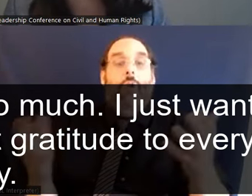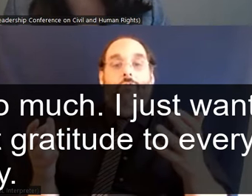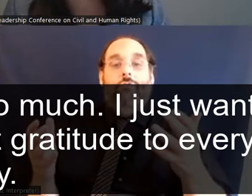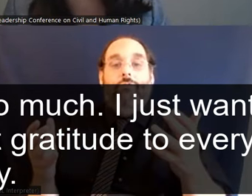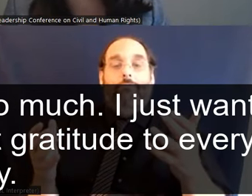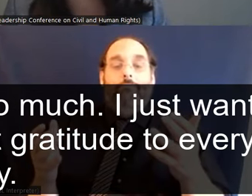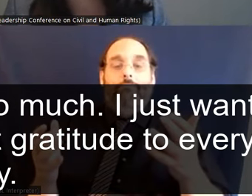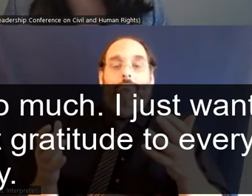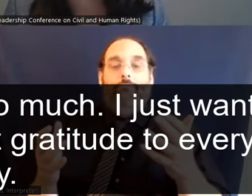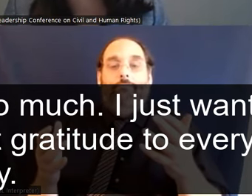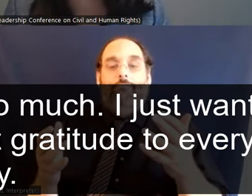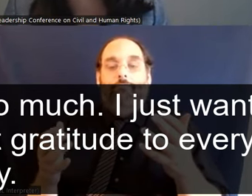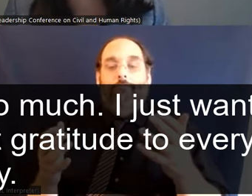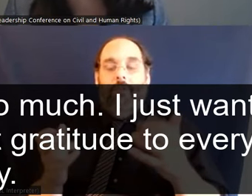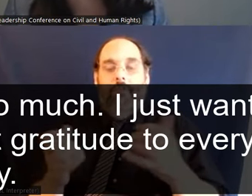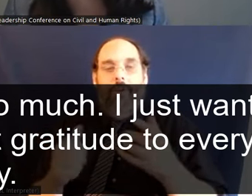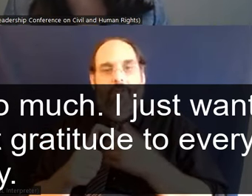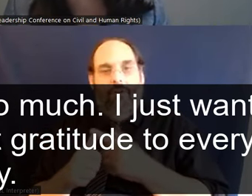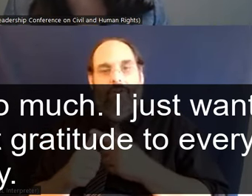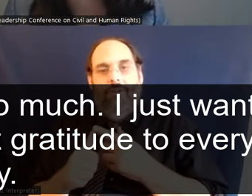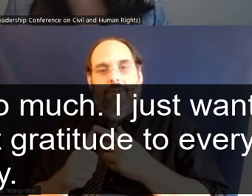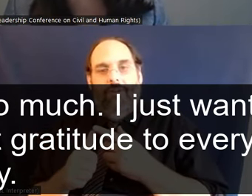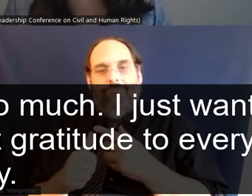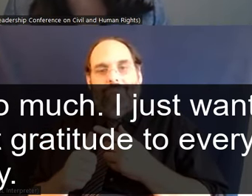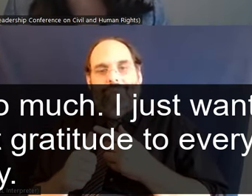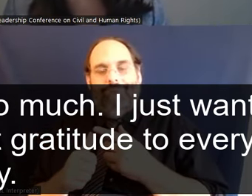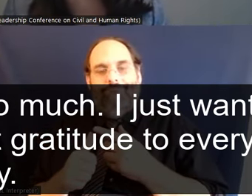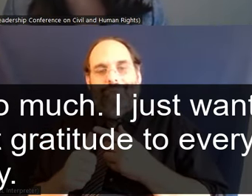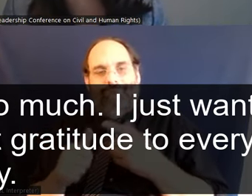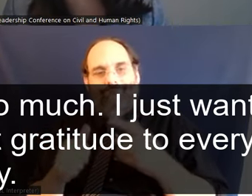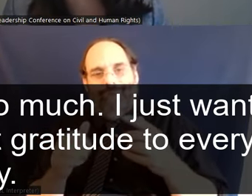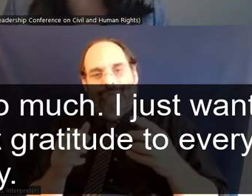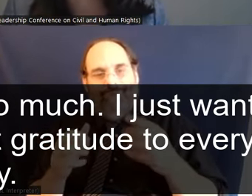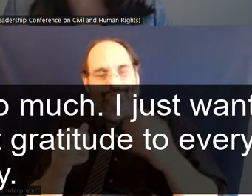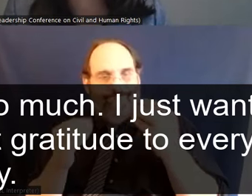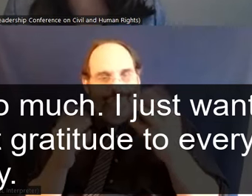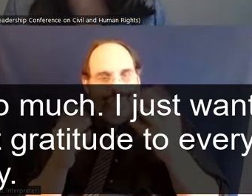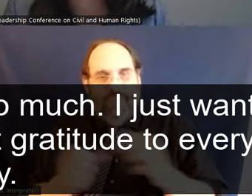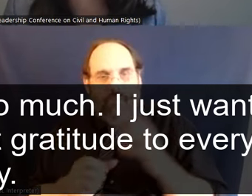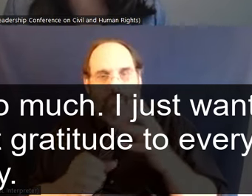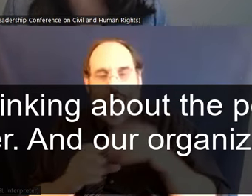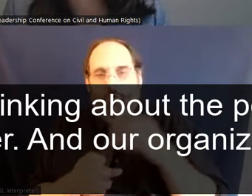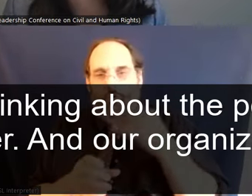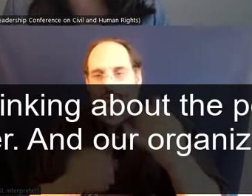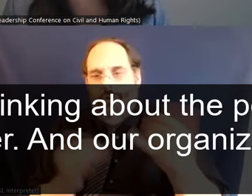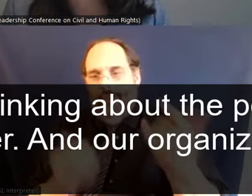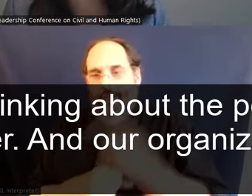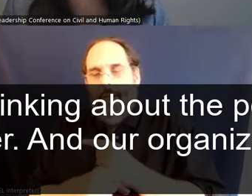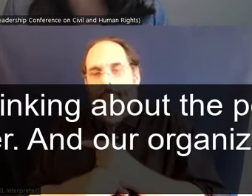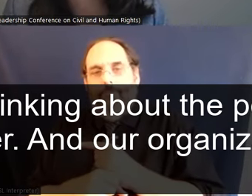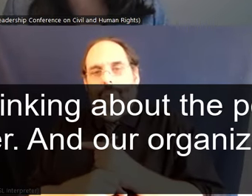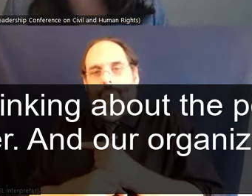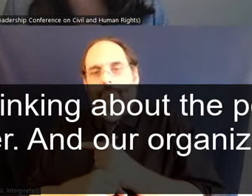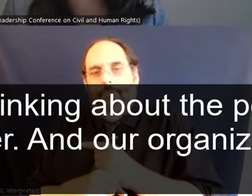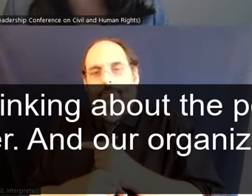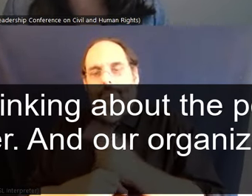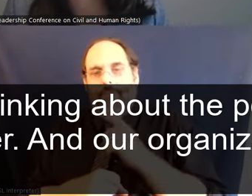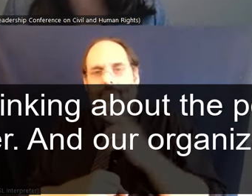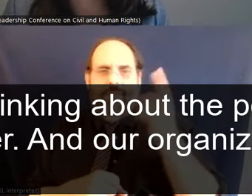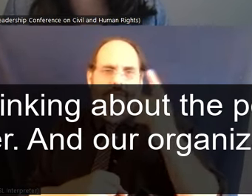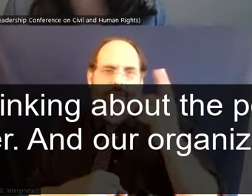I just want to start off by just a note of just gratitude to everyone that's on this call today and really thinking